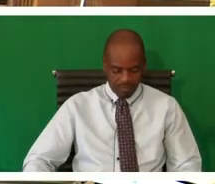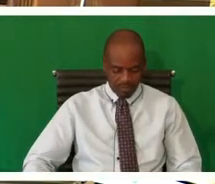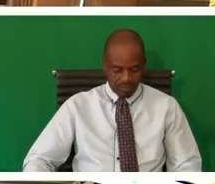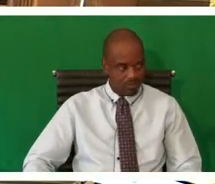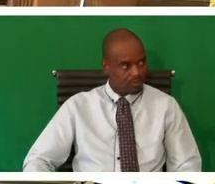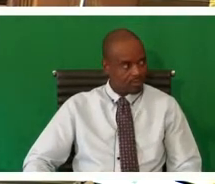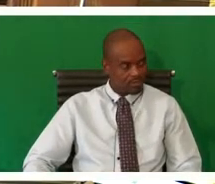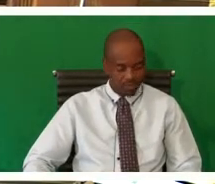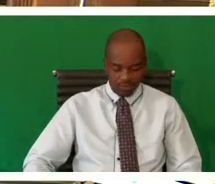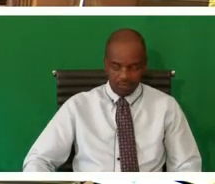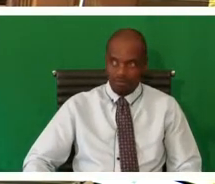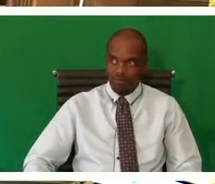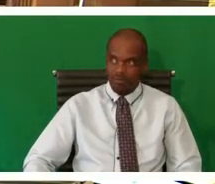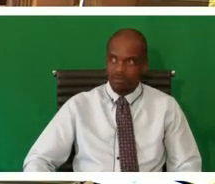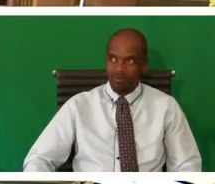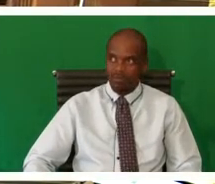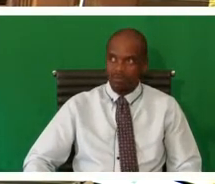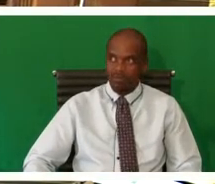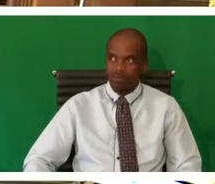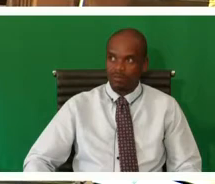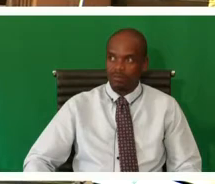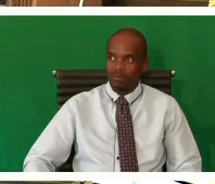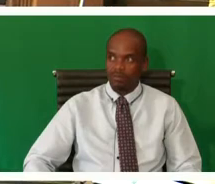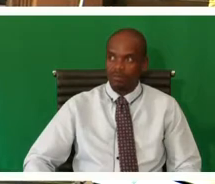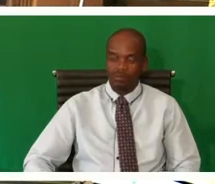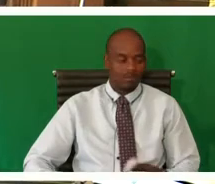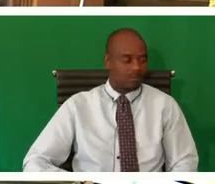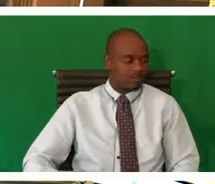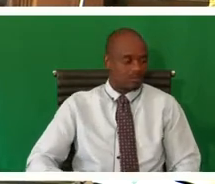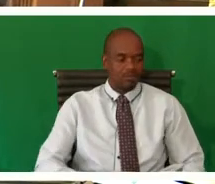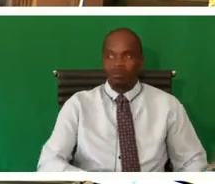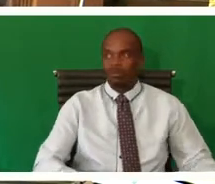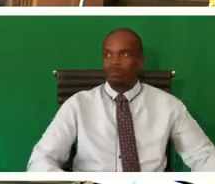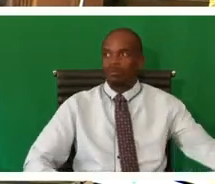Thank you very much. Bye, Kel. We may be seated.